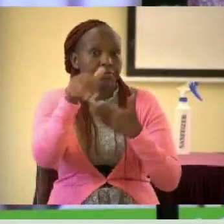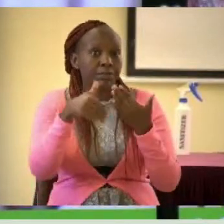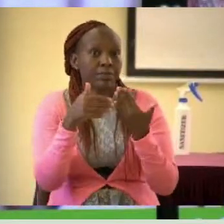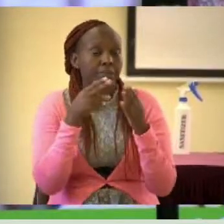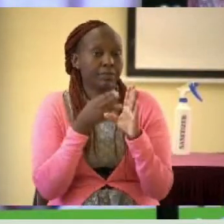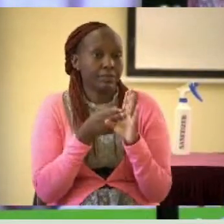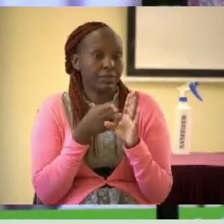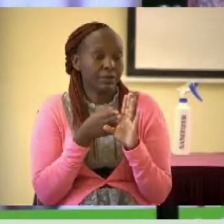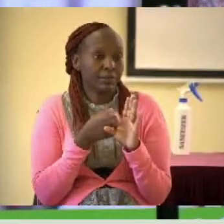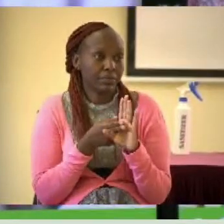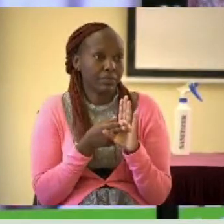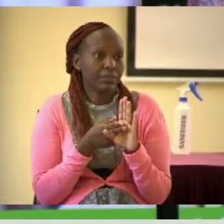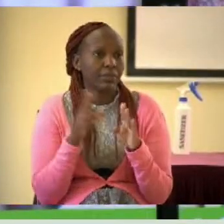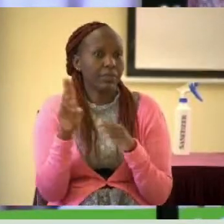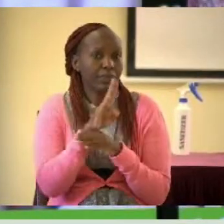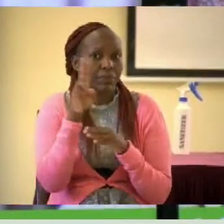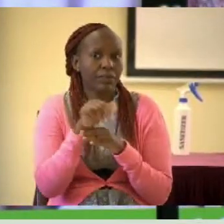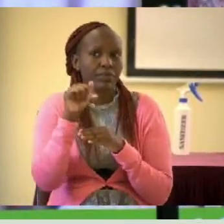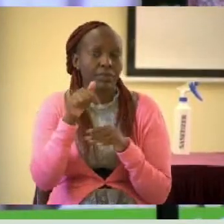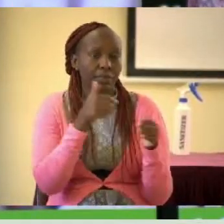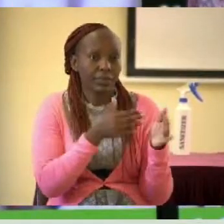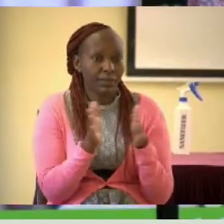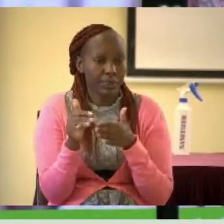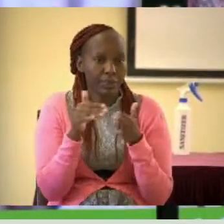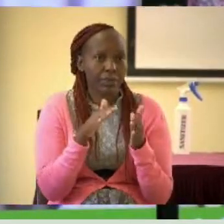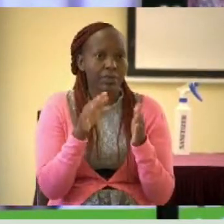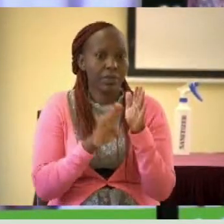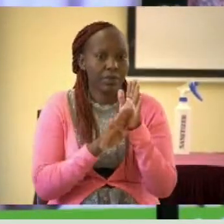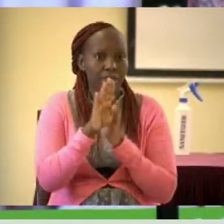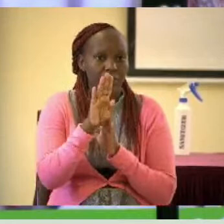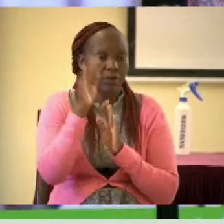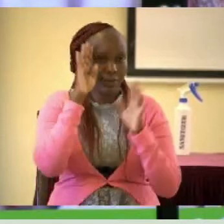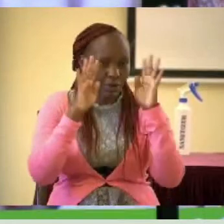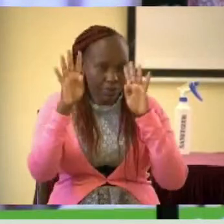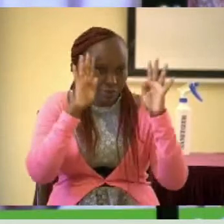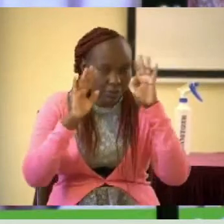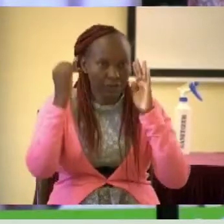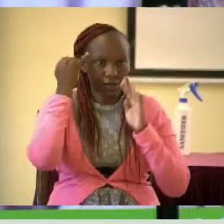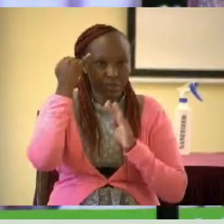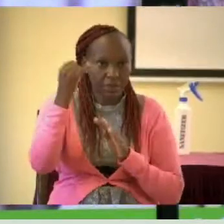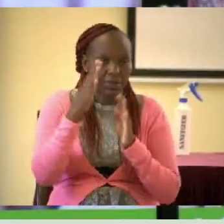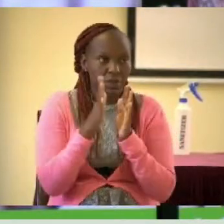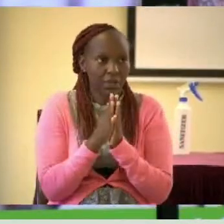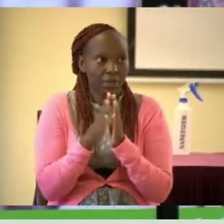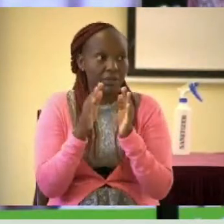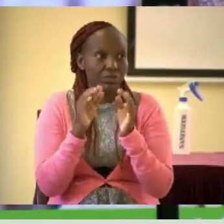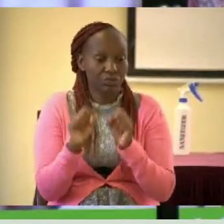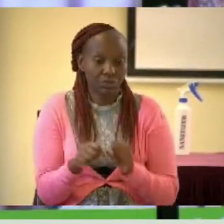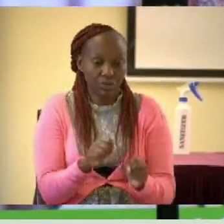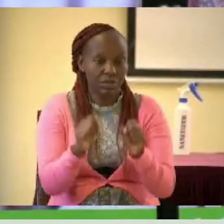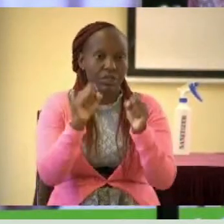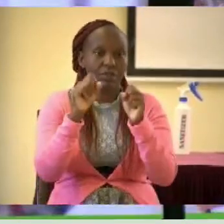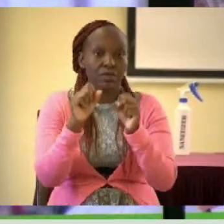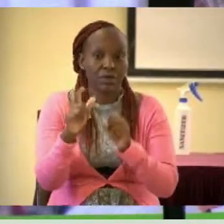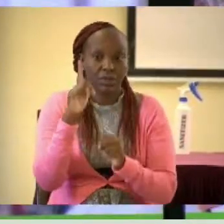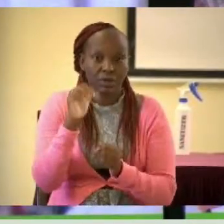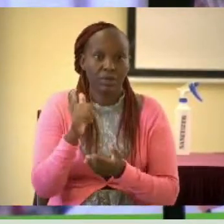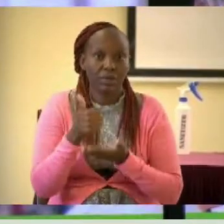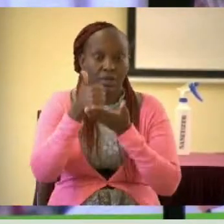participants to use this opportunity to develop innovative ideas and effective strategies for legal